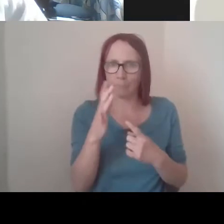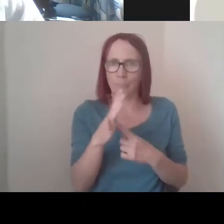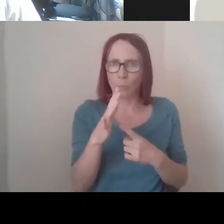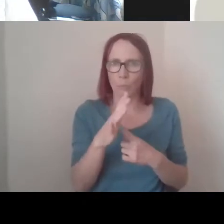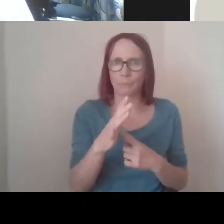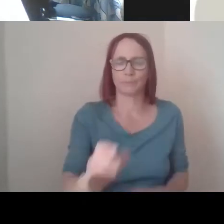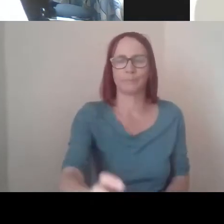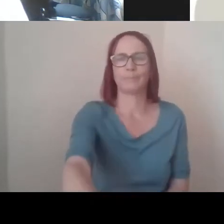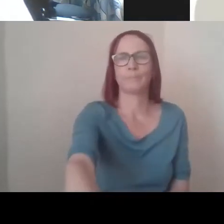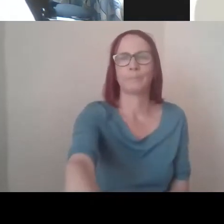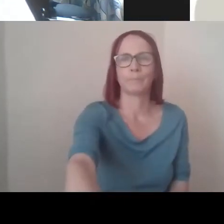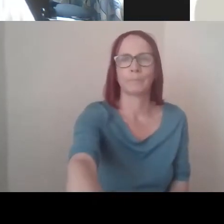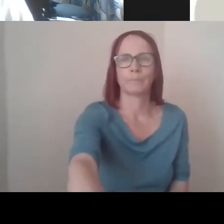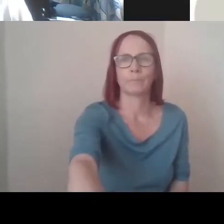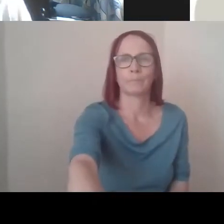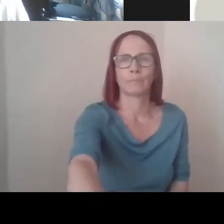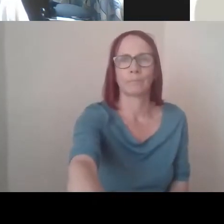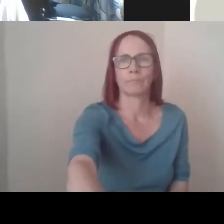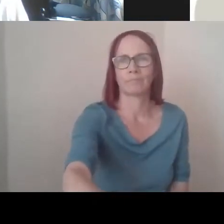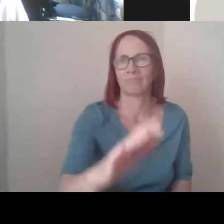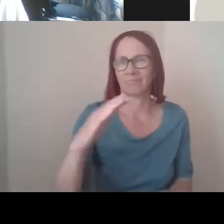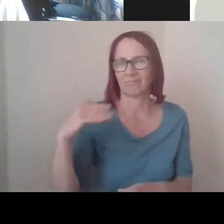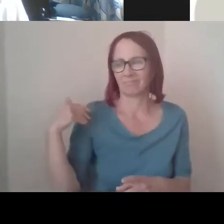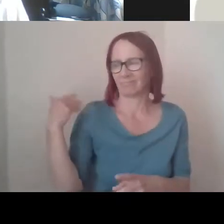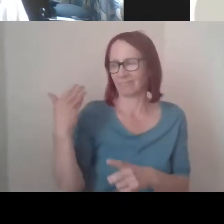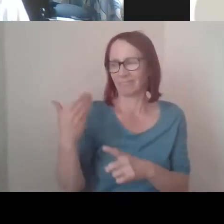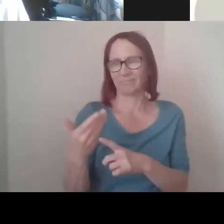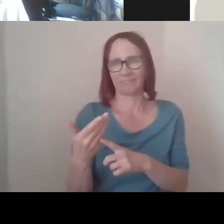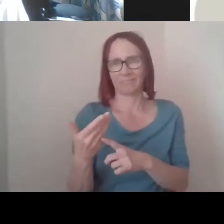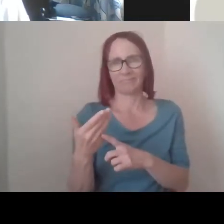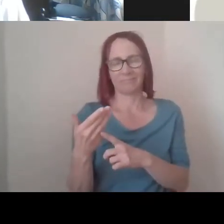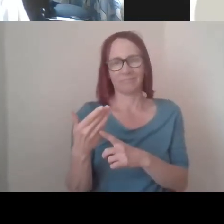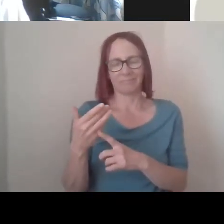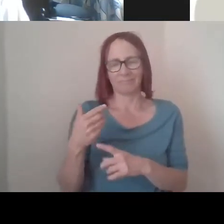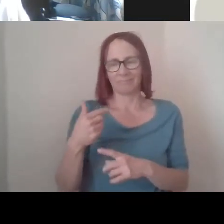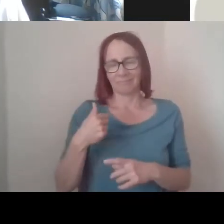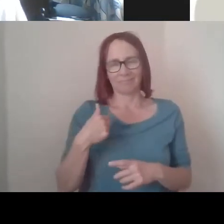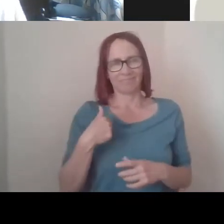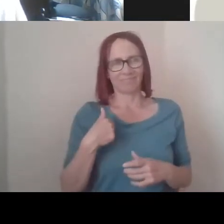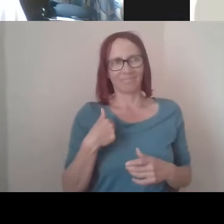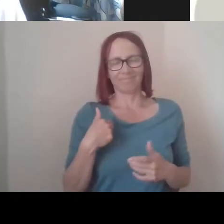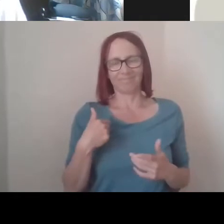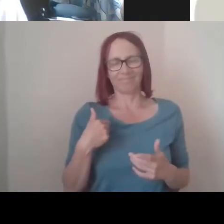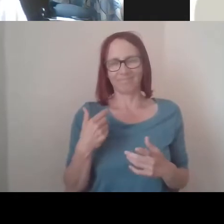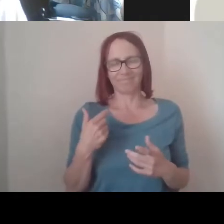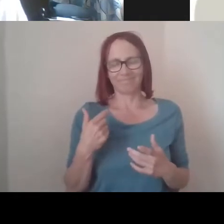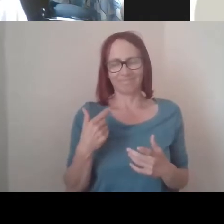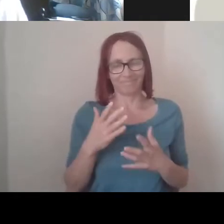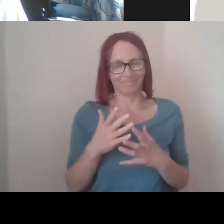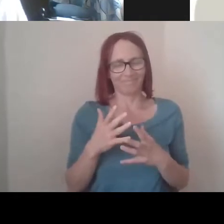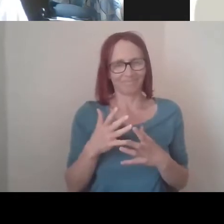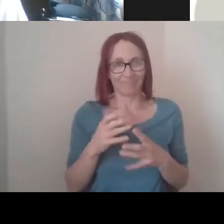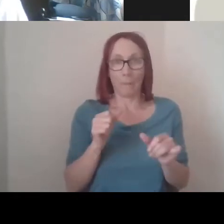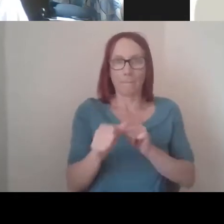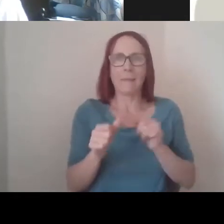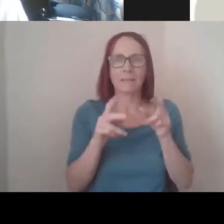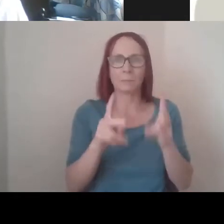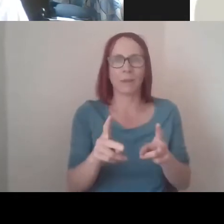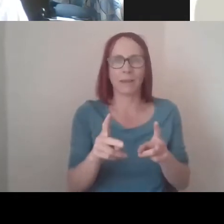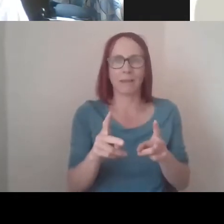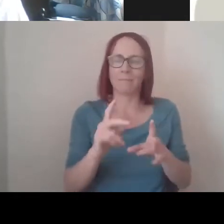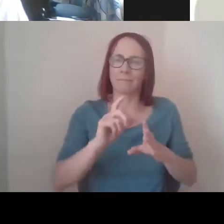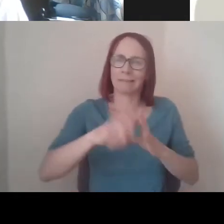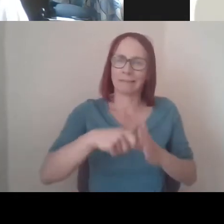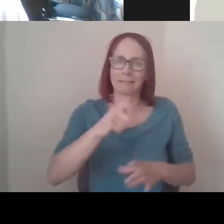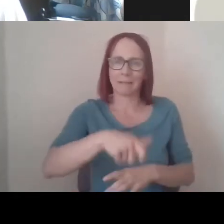bodies, because over the years I have found that that is probably one of the best ways for